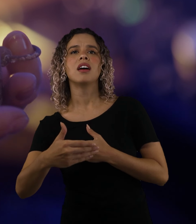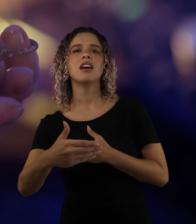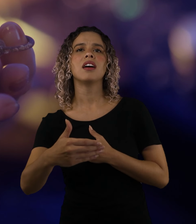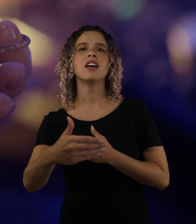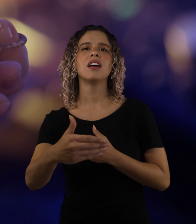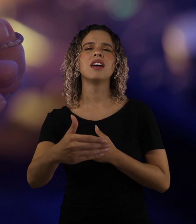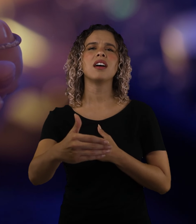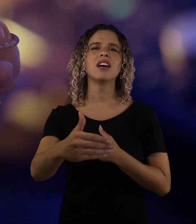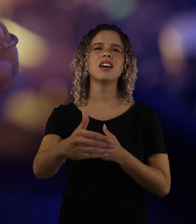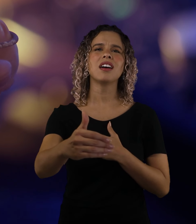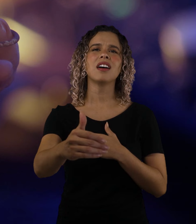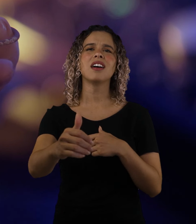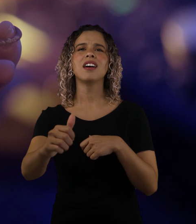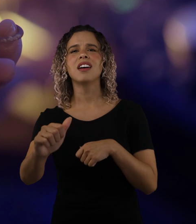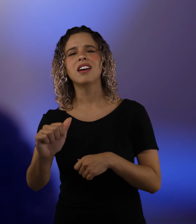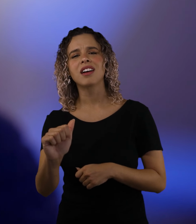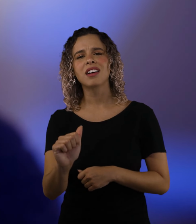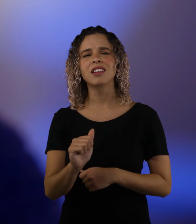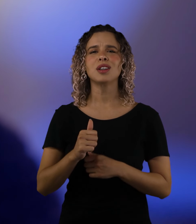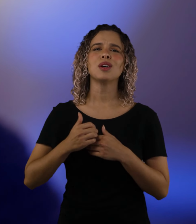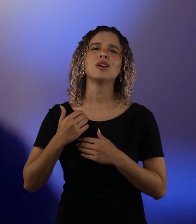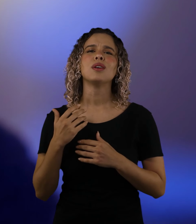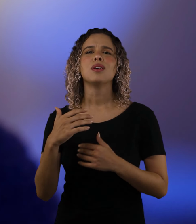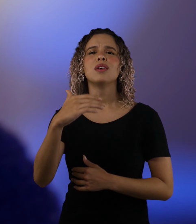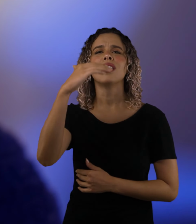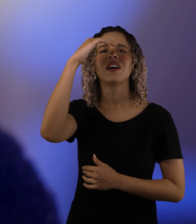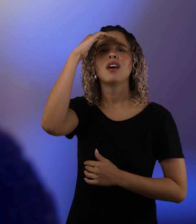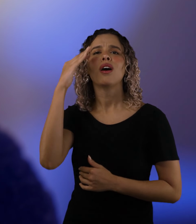O seguro com as duas mãos.